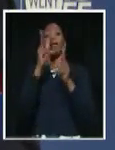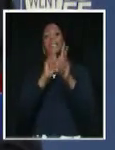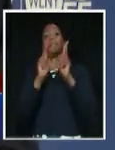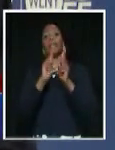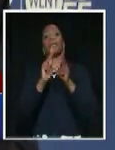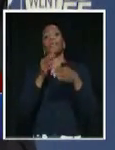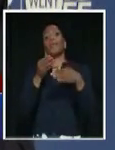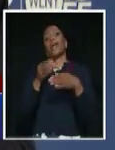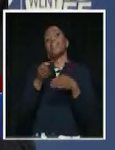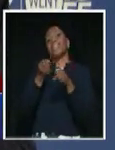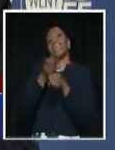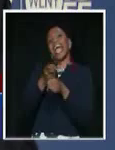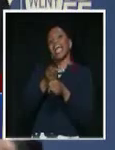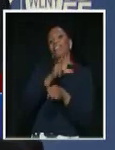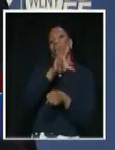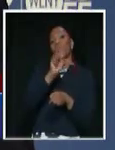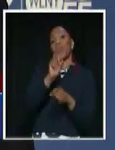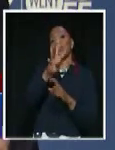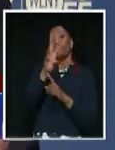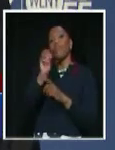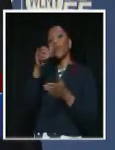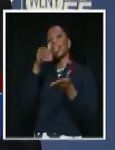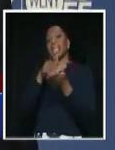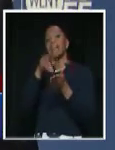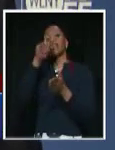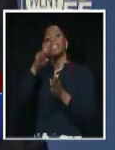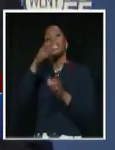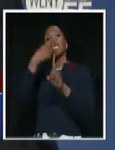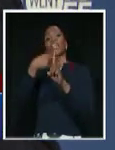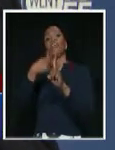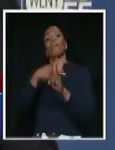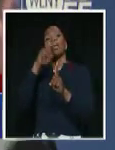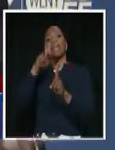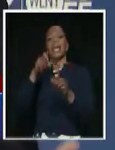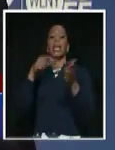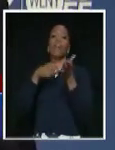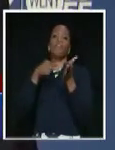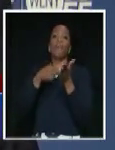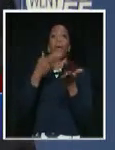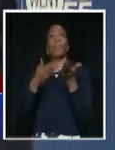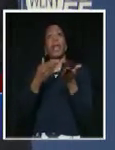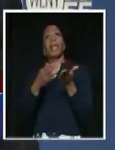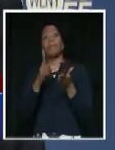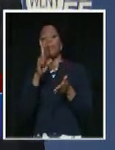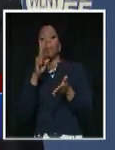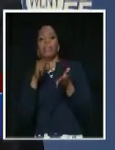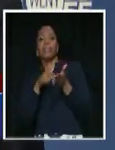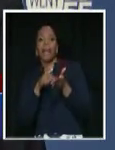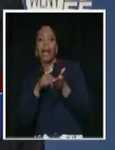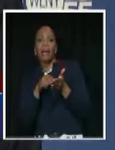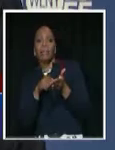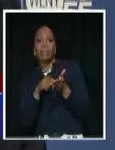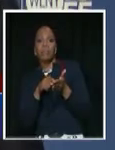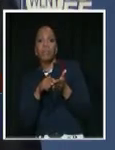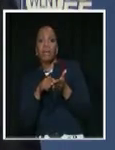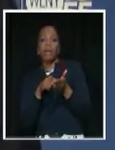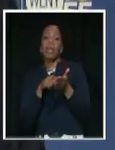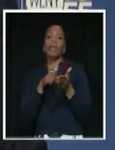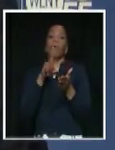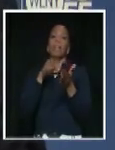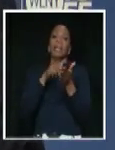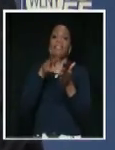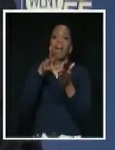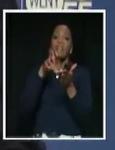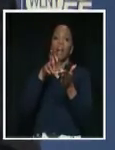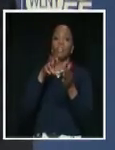30, 40, 50,000, so they need a rent that they can afford. Might be in the $1,000 to $1,500 a month range, for example.